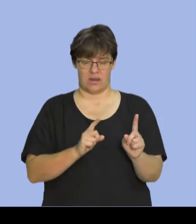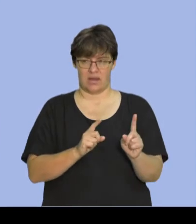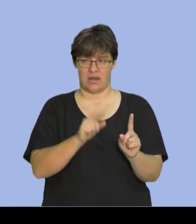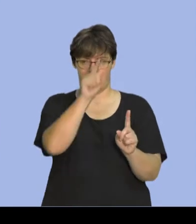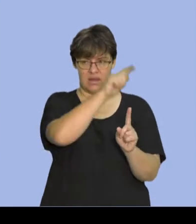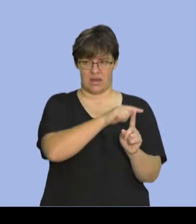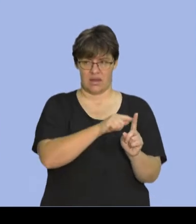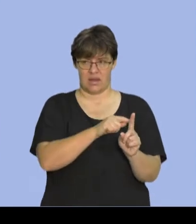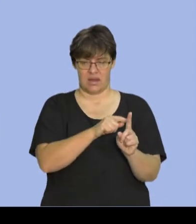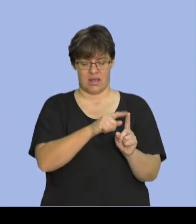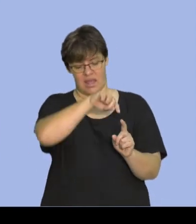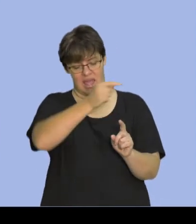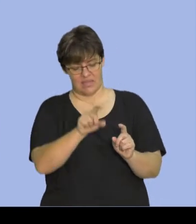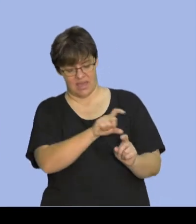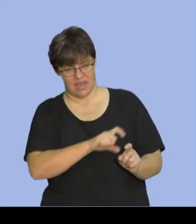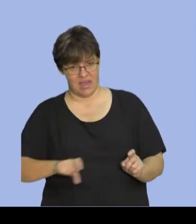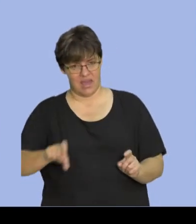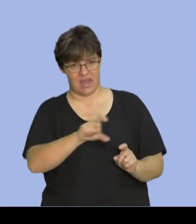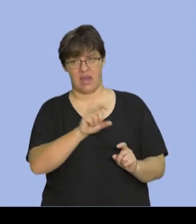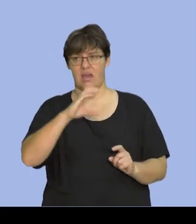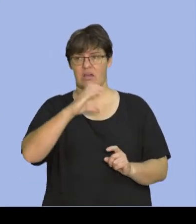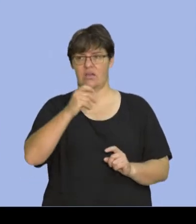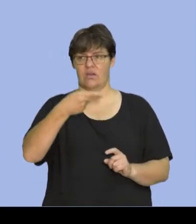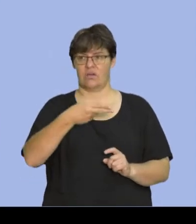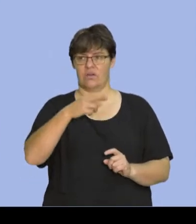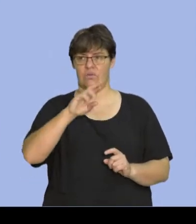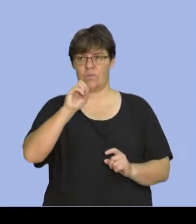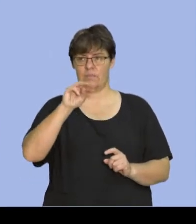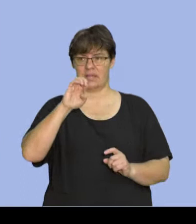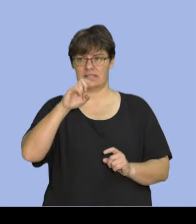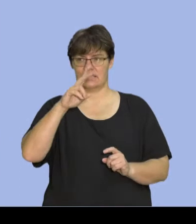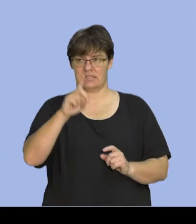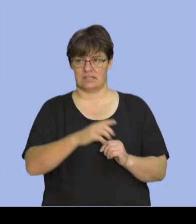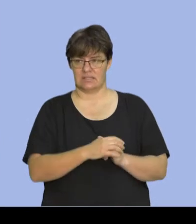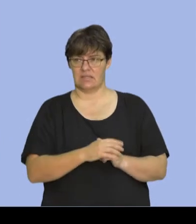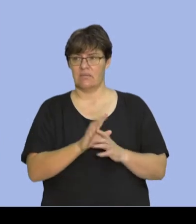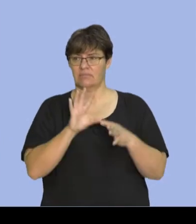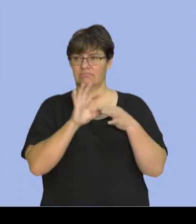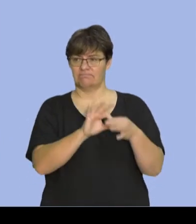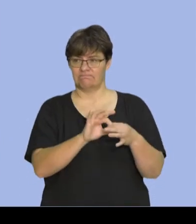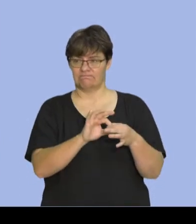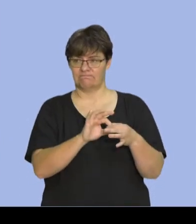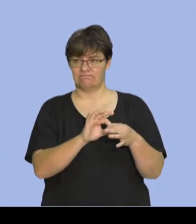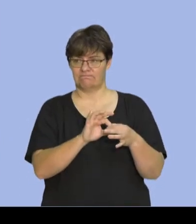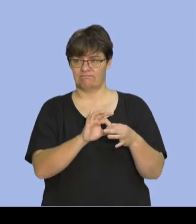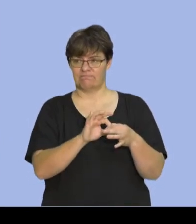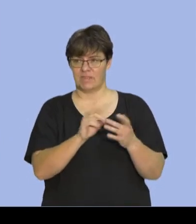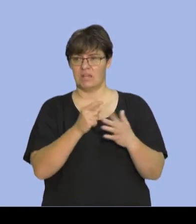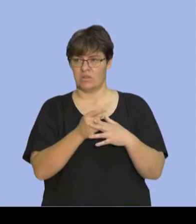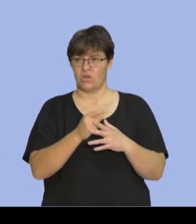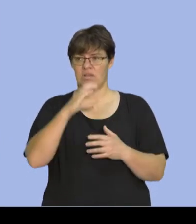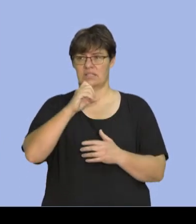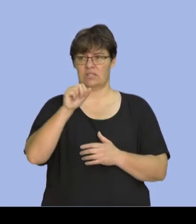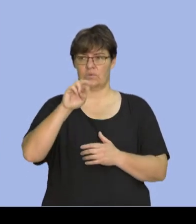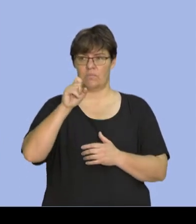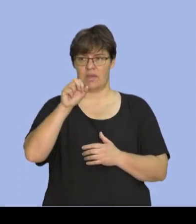here's the other chromatid, which are then held together by the central centromere. And that